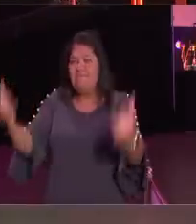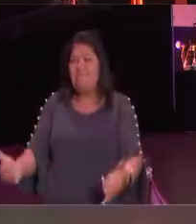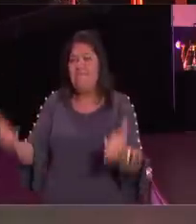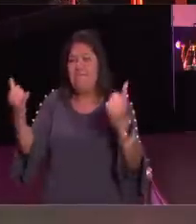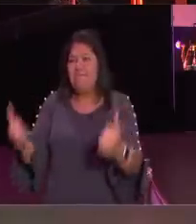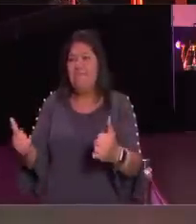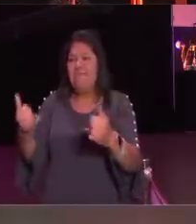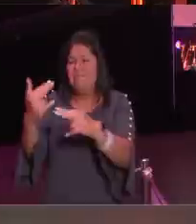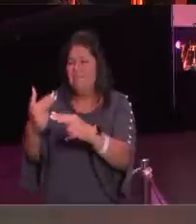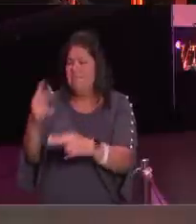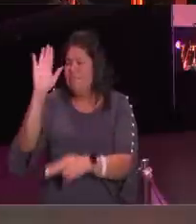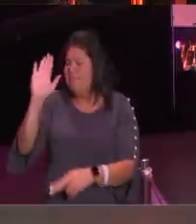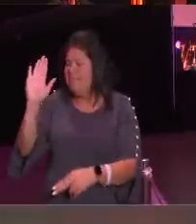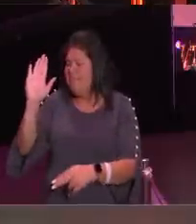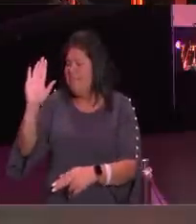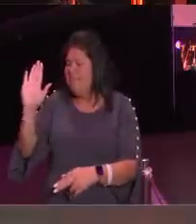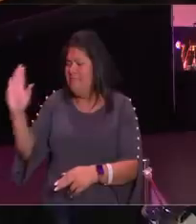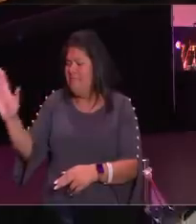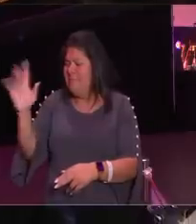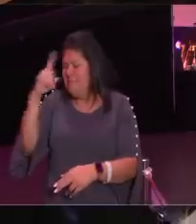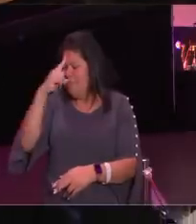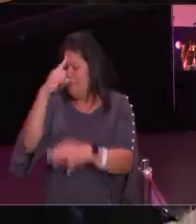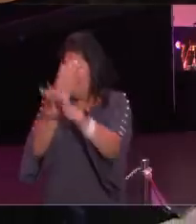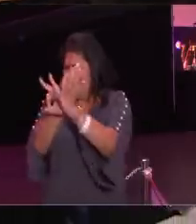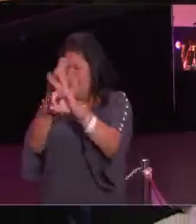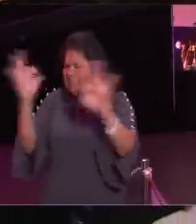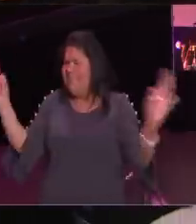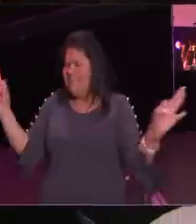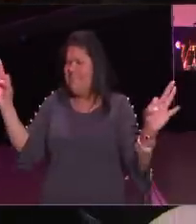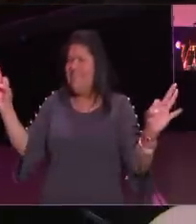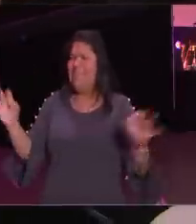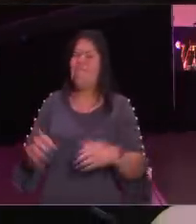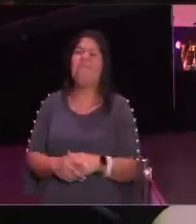right now in your mind.